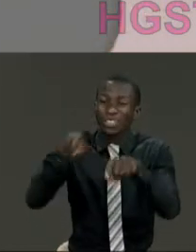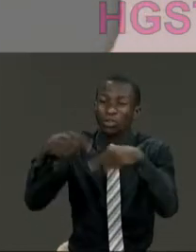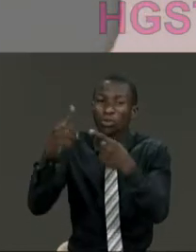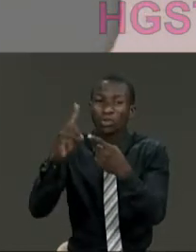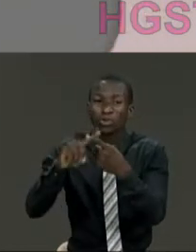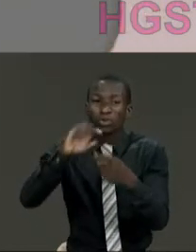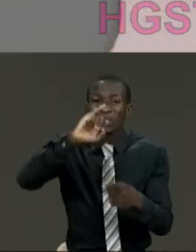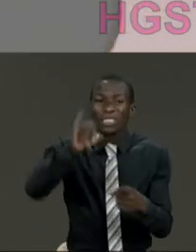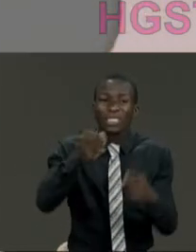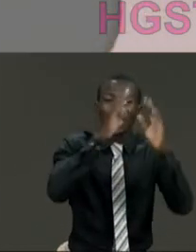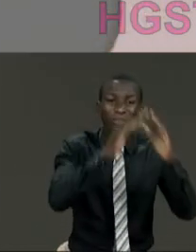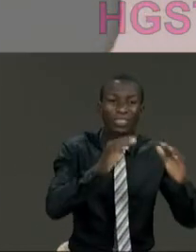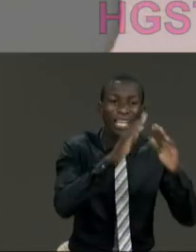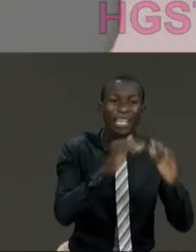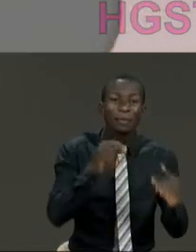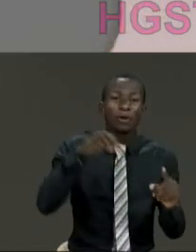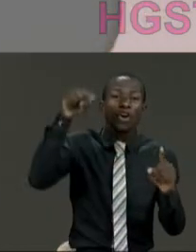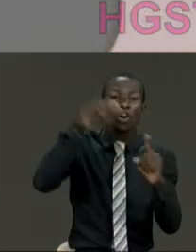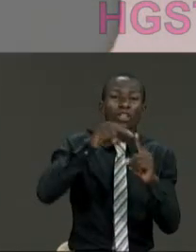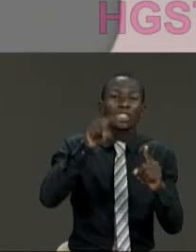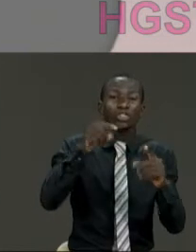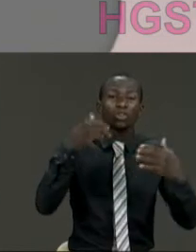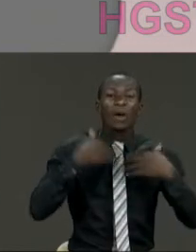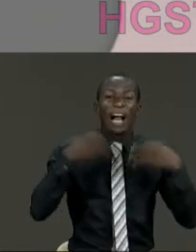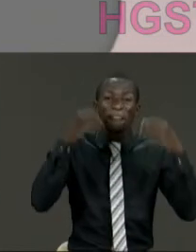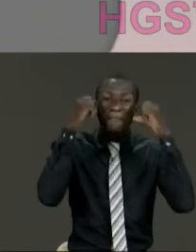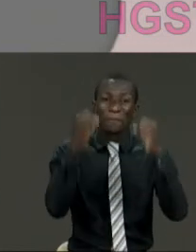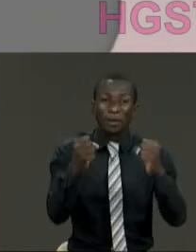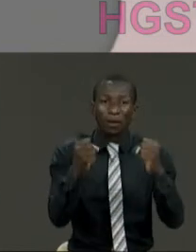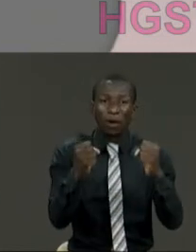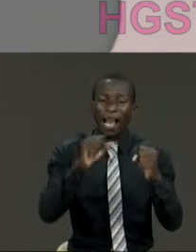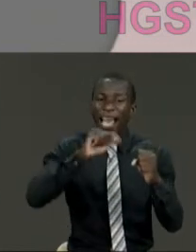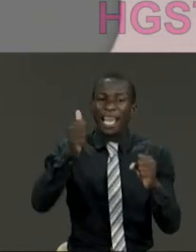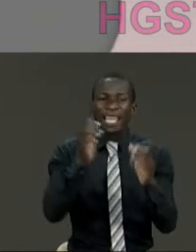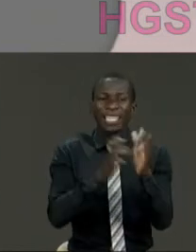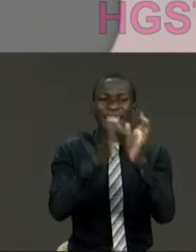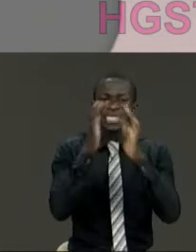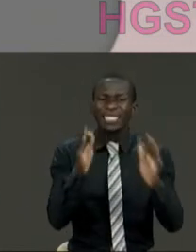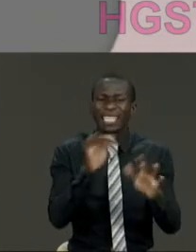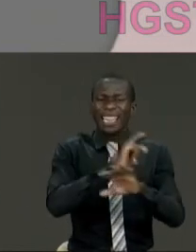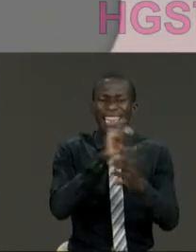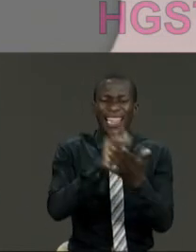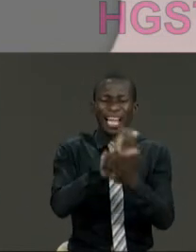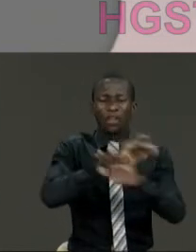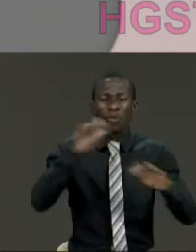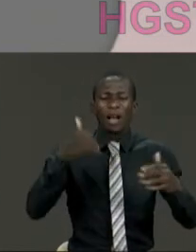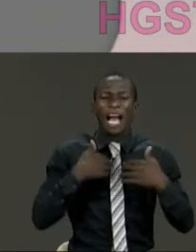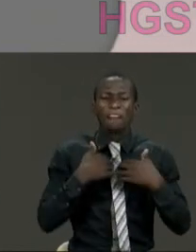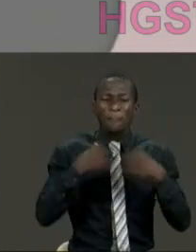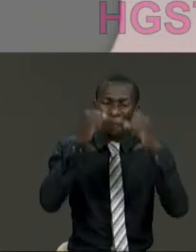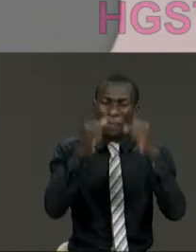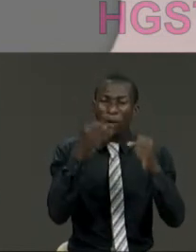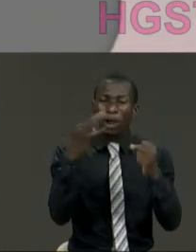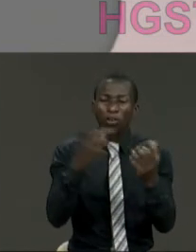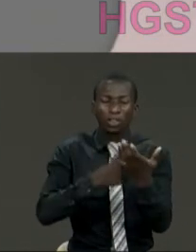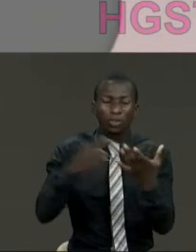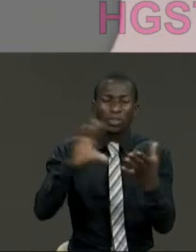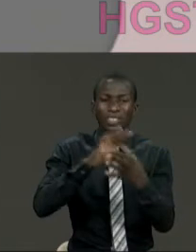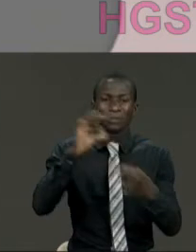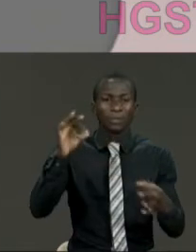with power." Any Christian that have no power of the Holy Spirit, who is not baptized in the Holy